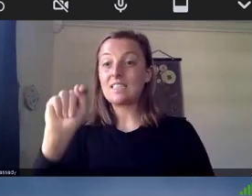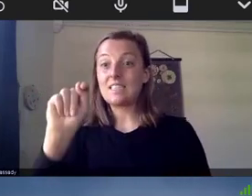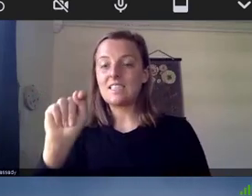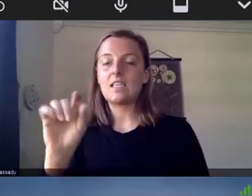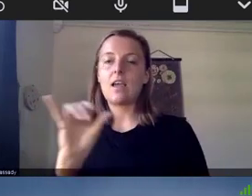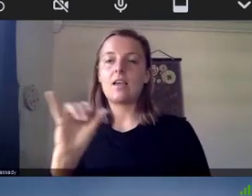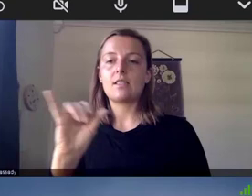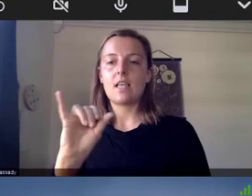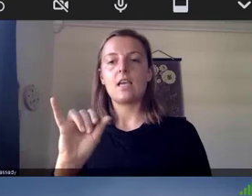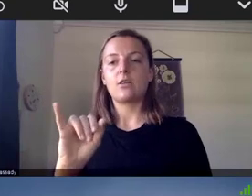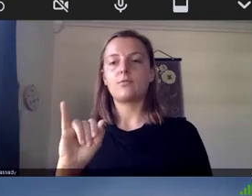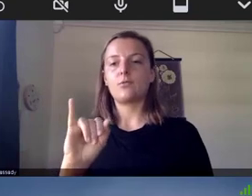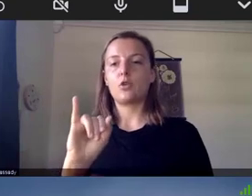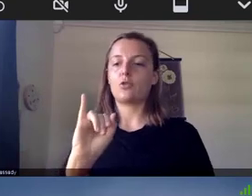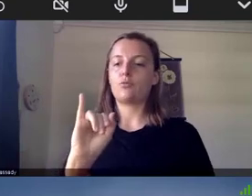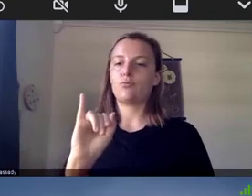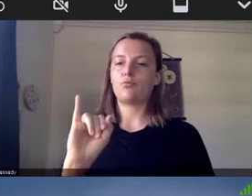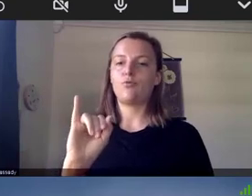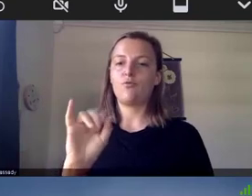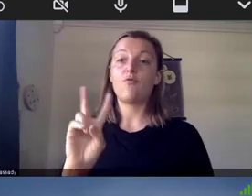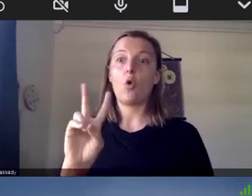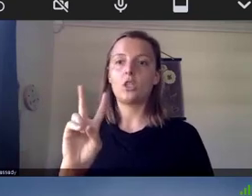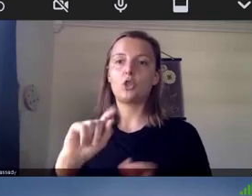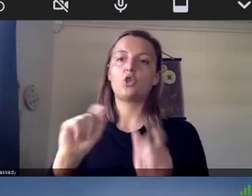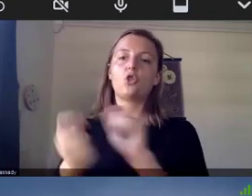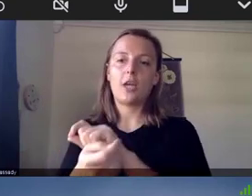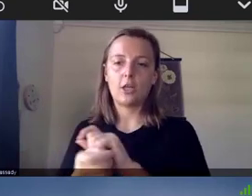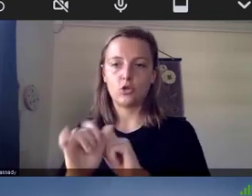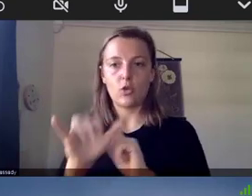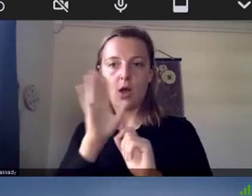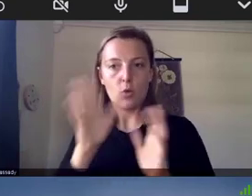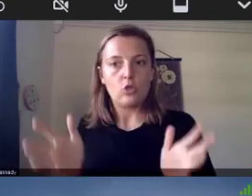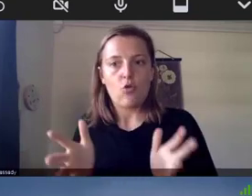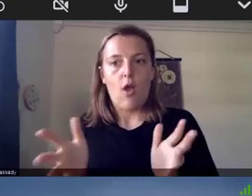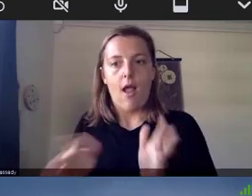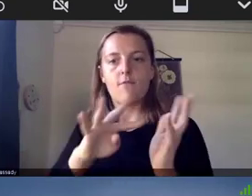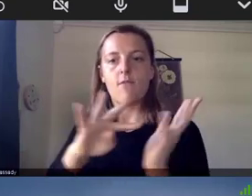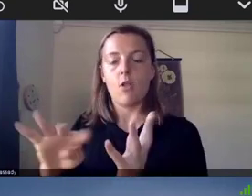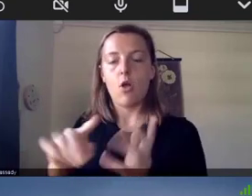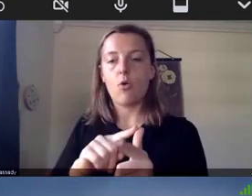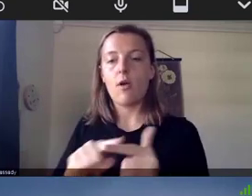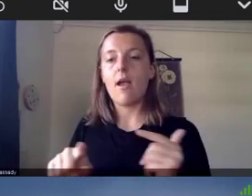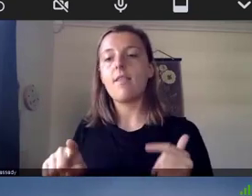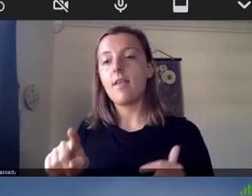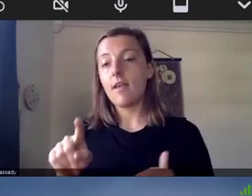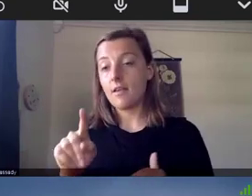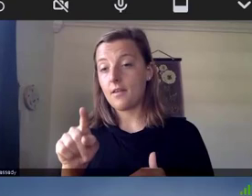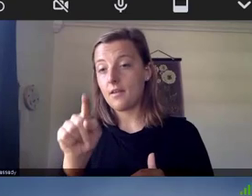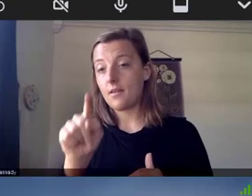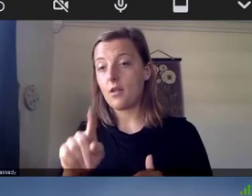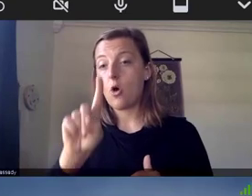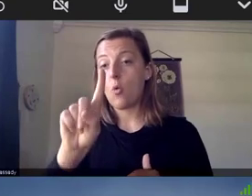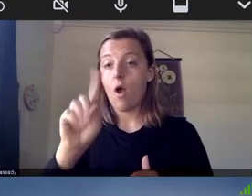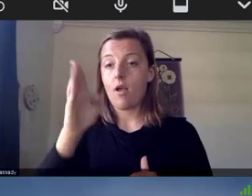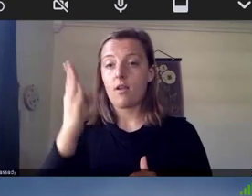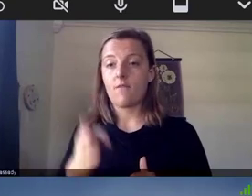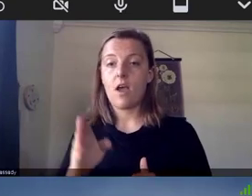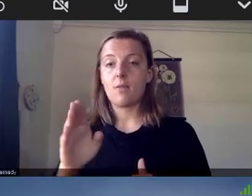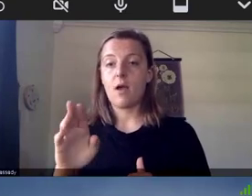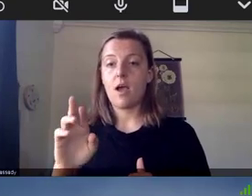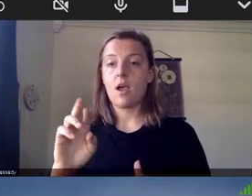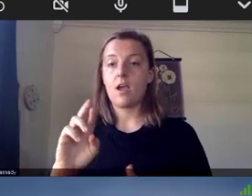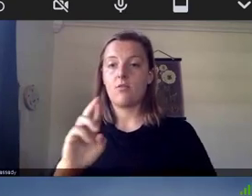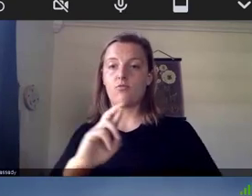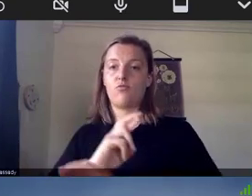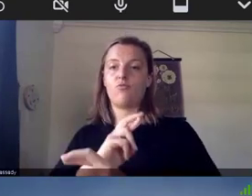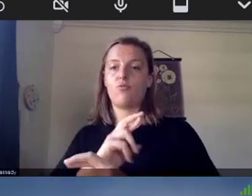that we multiply by that delta T is 1 divided by our thermal resistance. So in this case, we're talking about